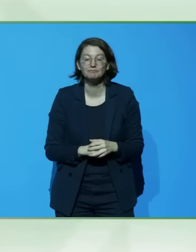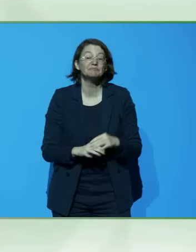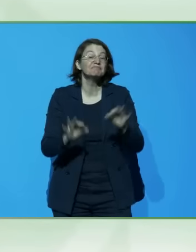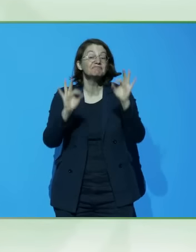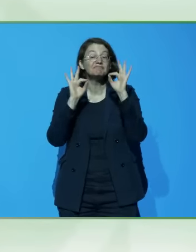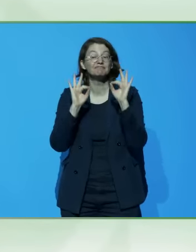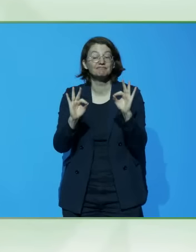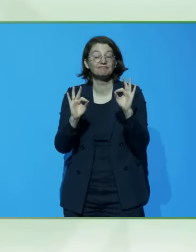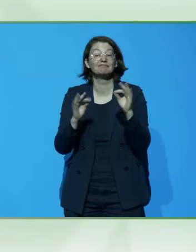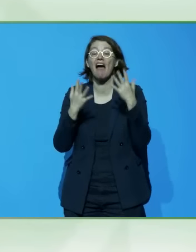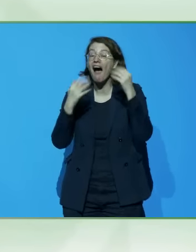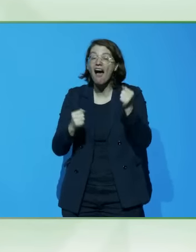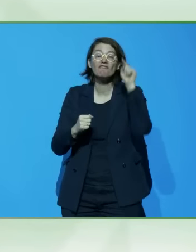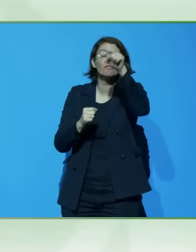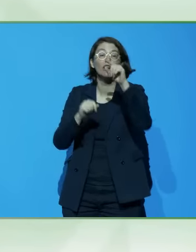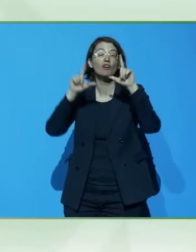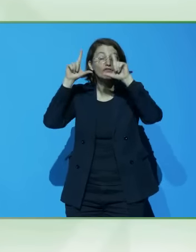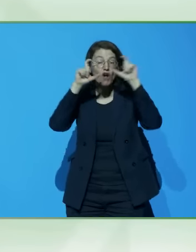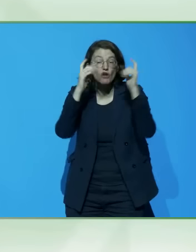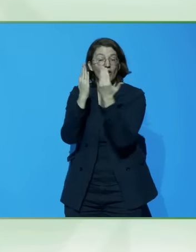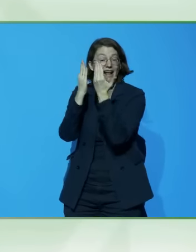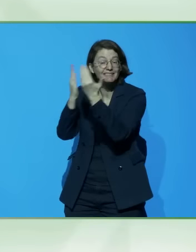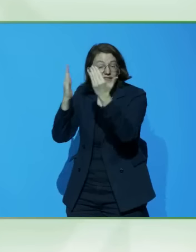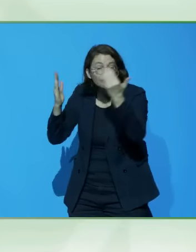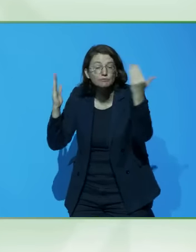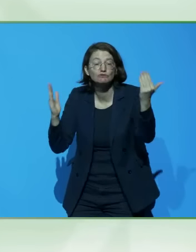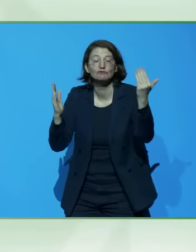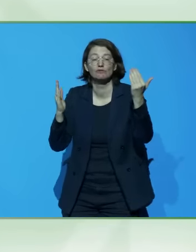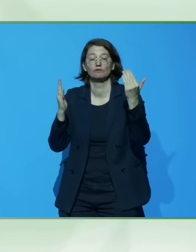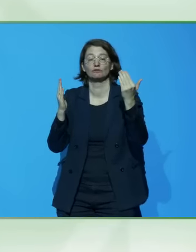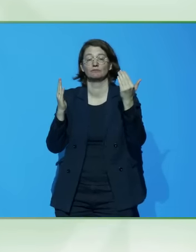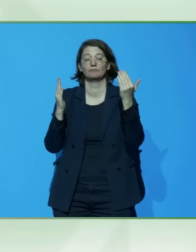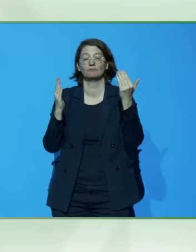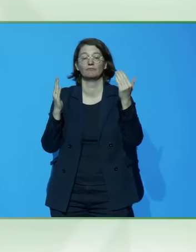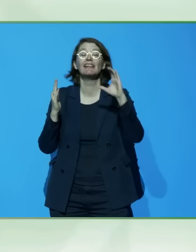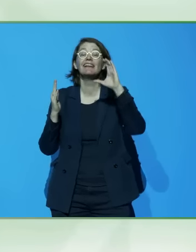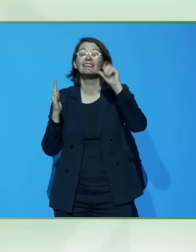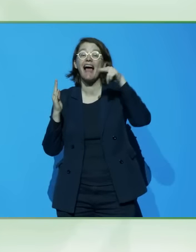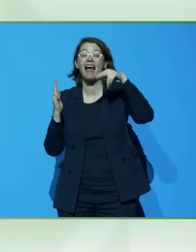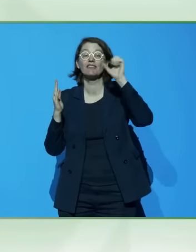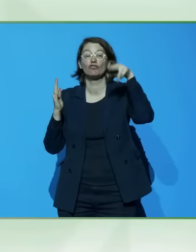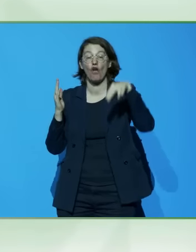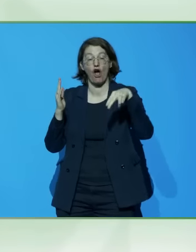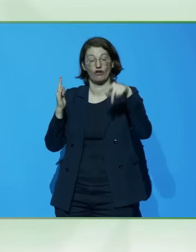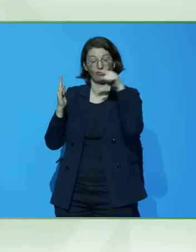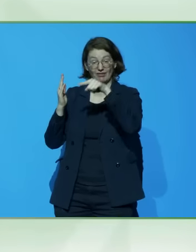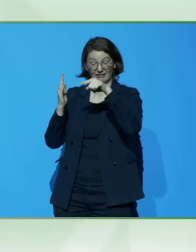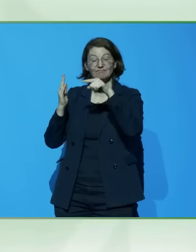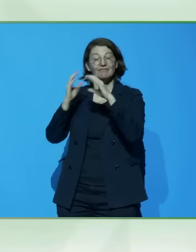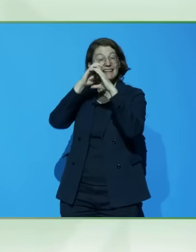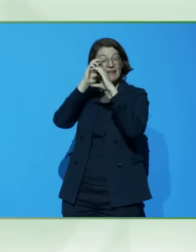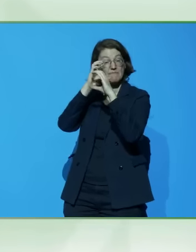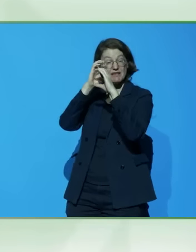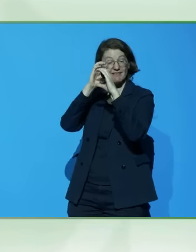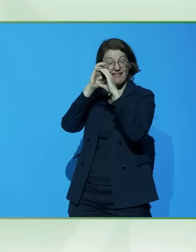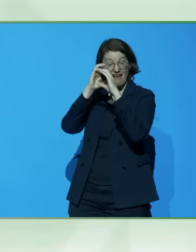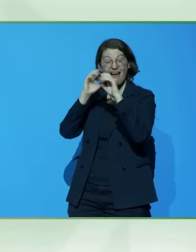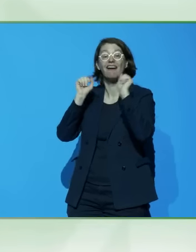see these photos. Stunning. A museum within the conference, quite frankly. And we will have a variety of arts